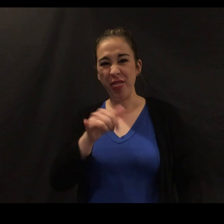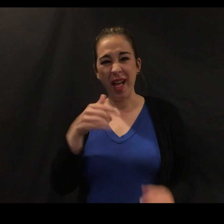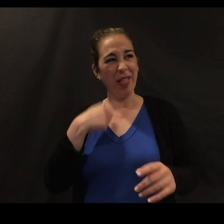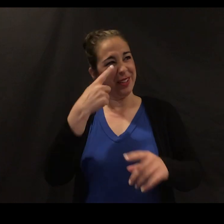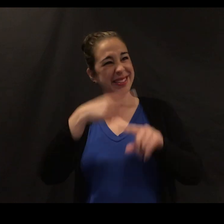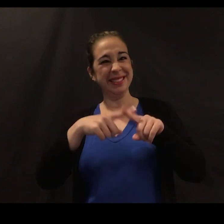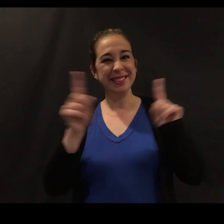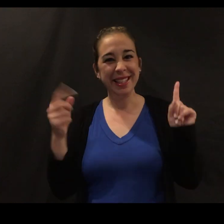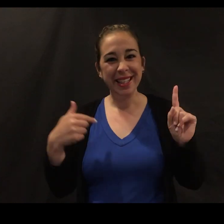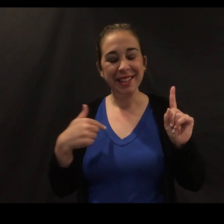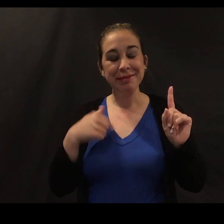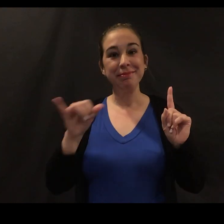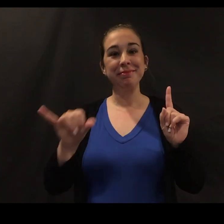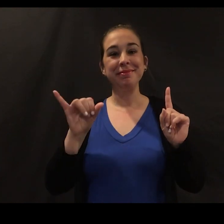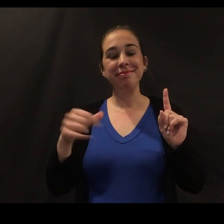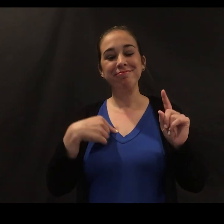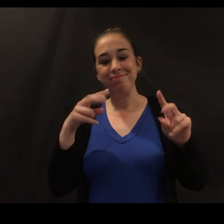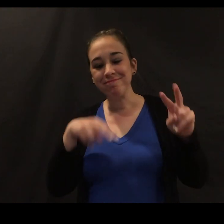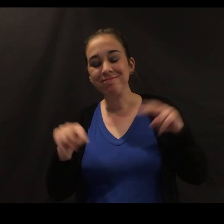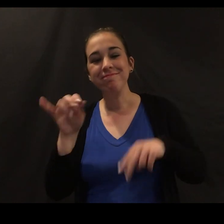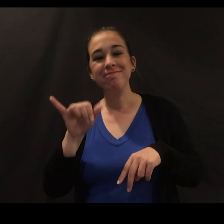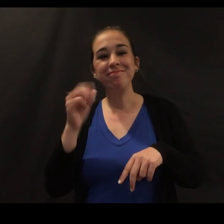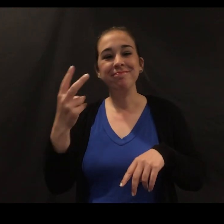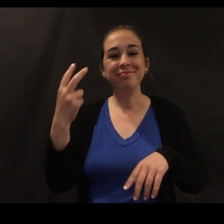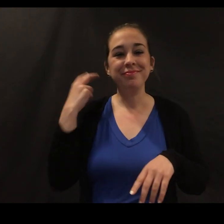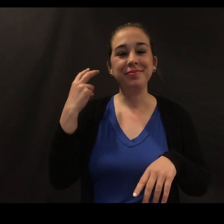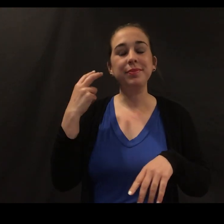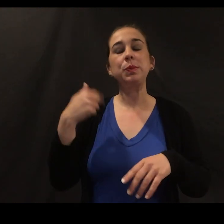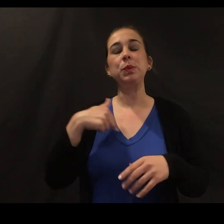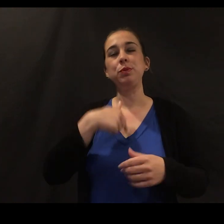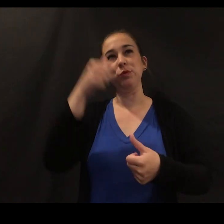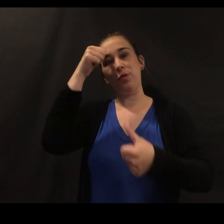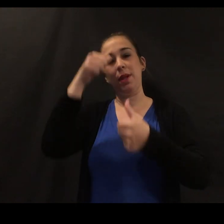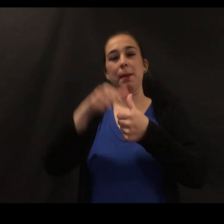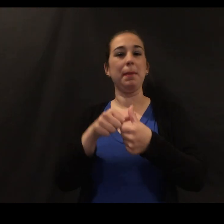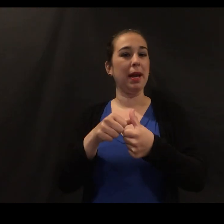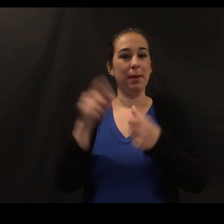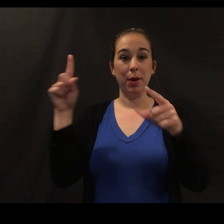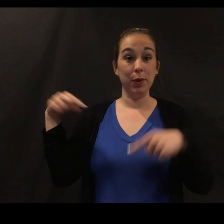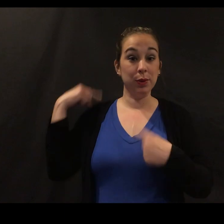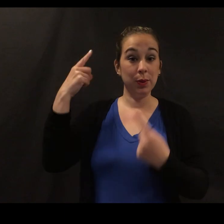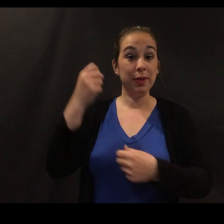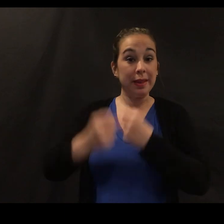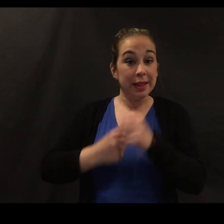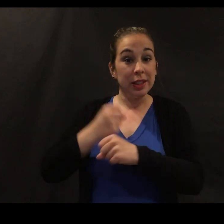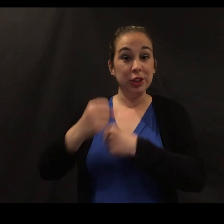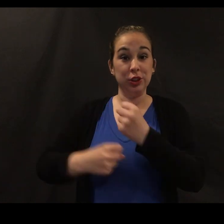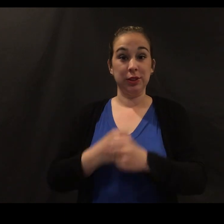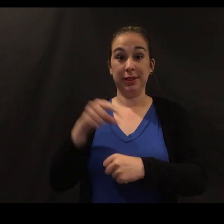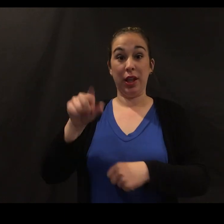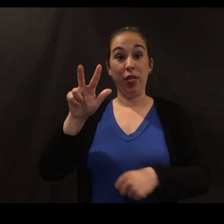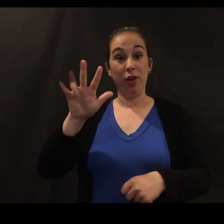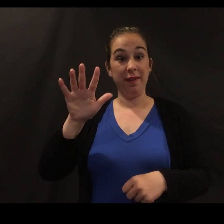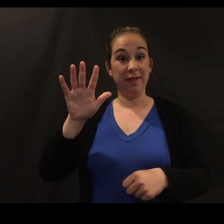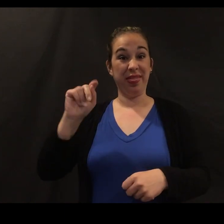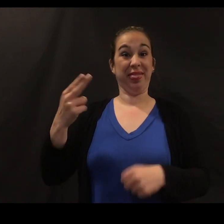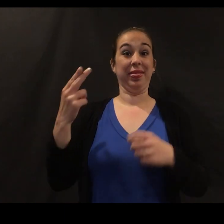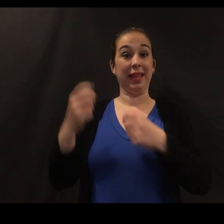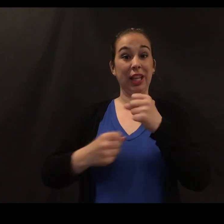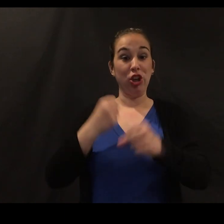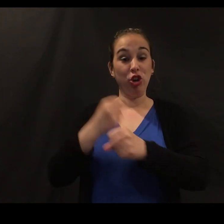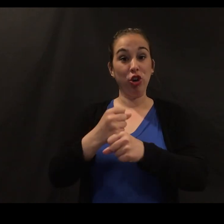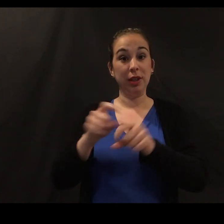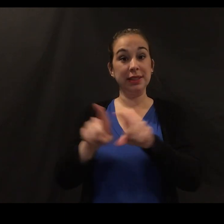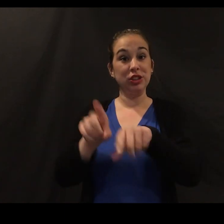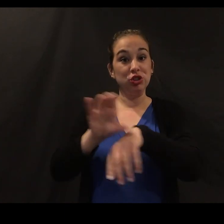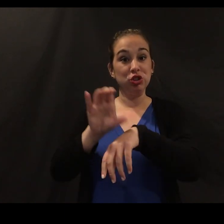moments? As we were looking through those pictures, we were just reminded of just all through the years. This is our 35th year here as a church. And you go